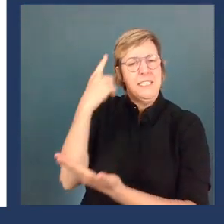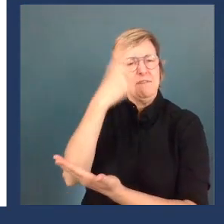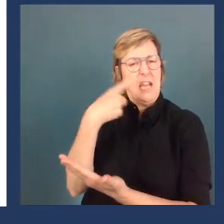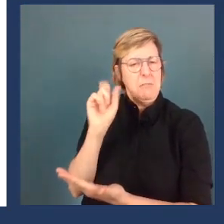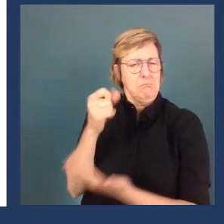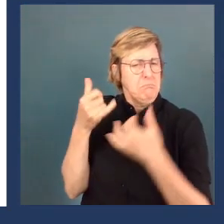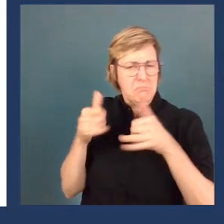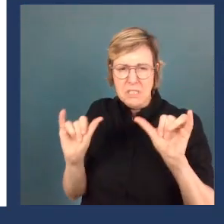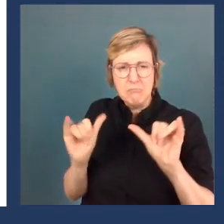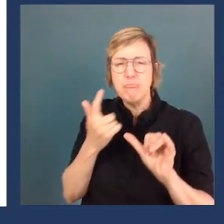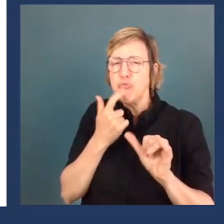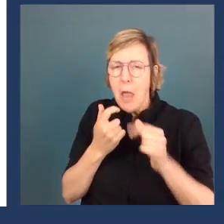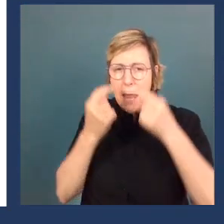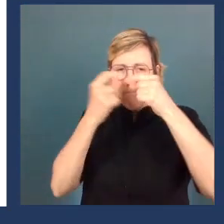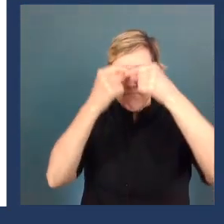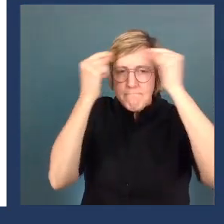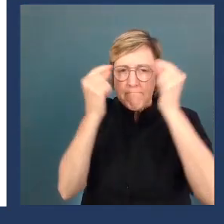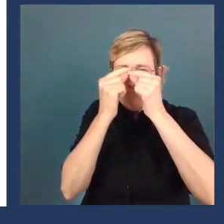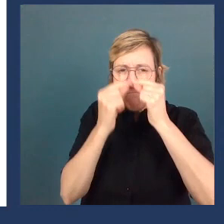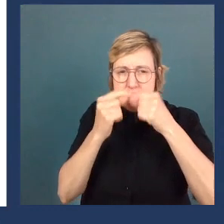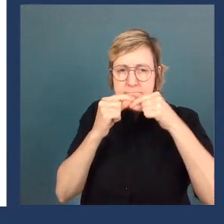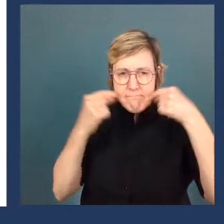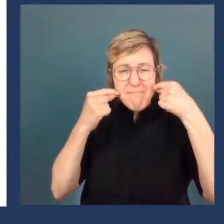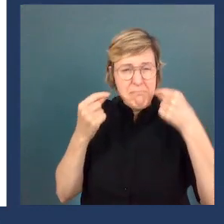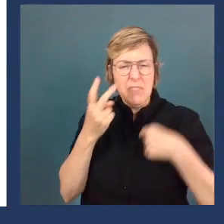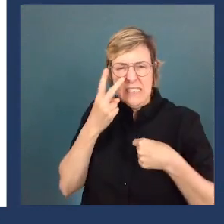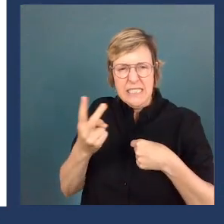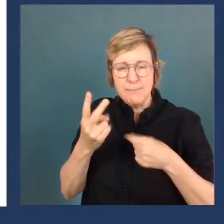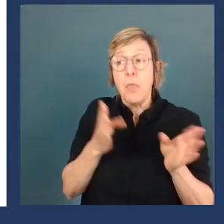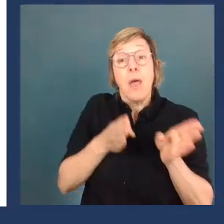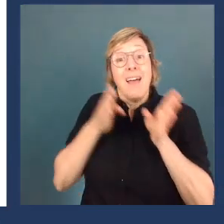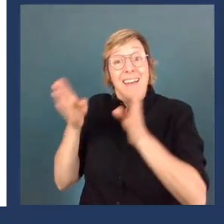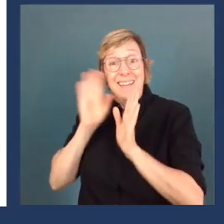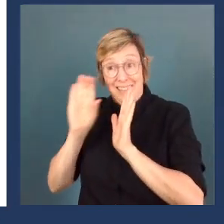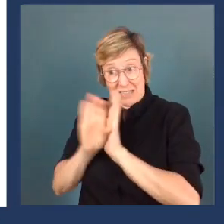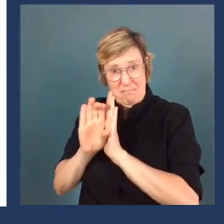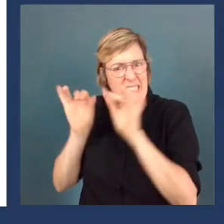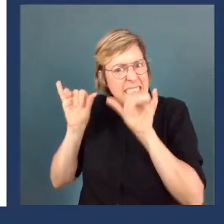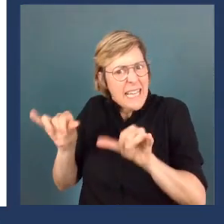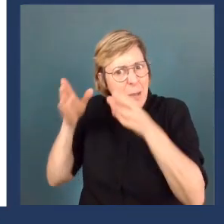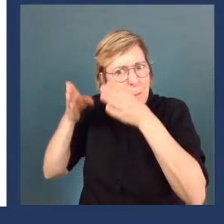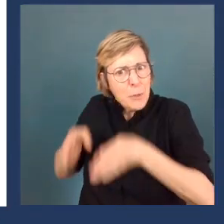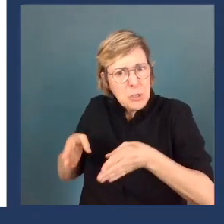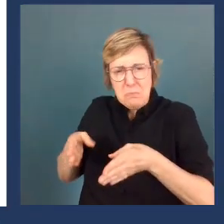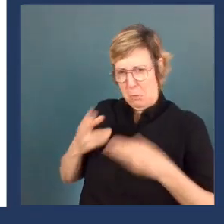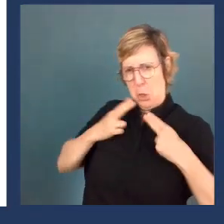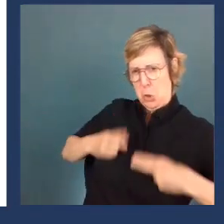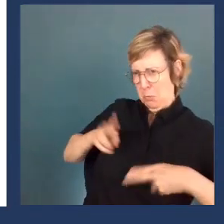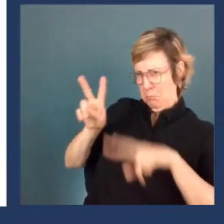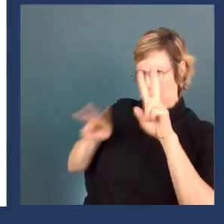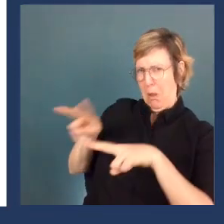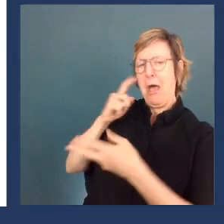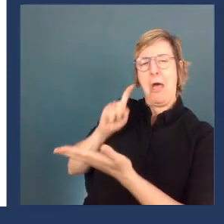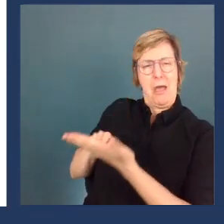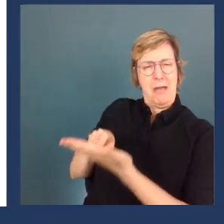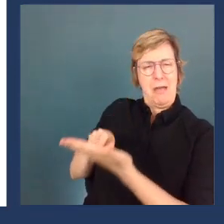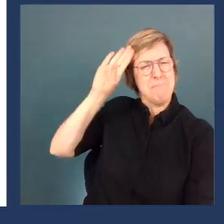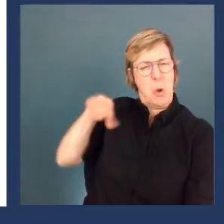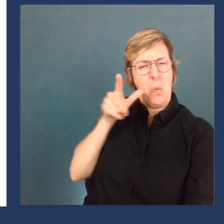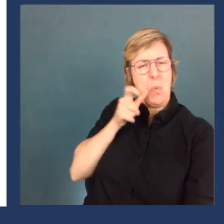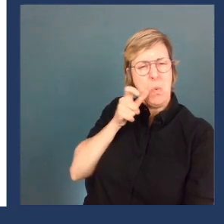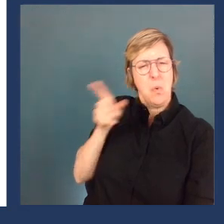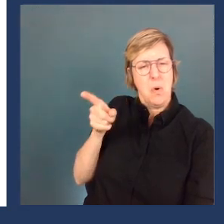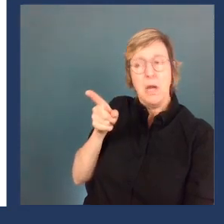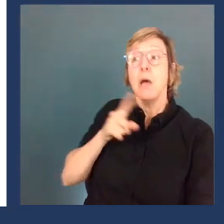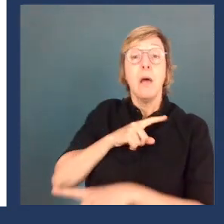found all the parts of his face. The image next to it is still Stephen Hawking, and to a human, the image looks very clear, but the face detection algorithm has